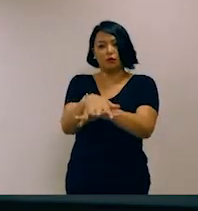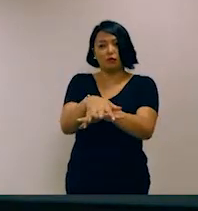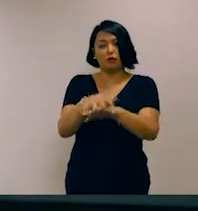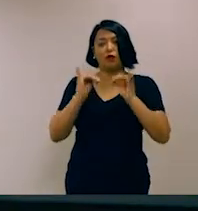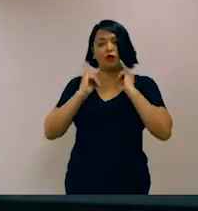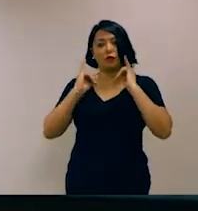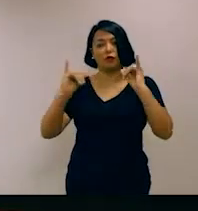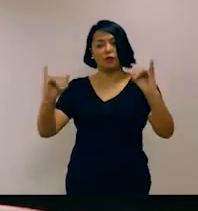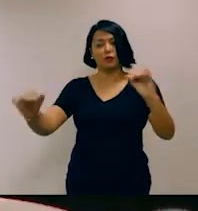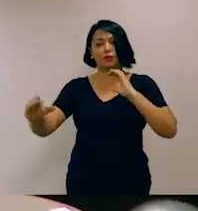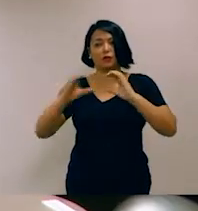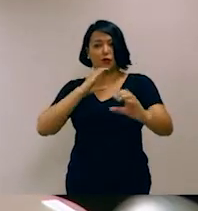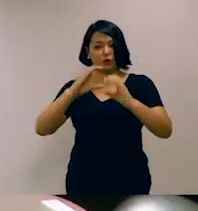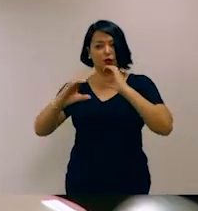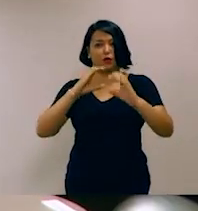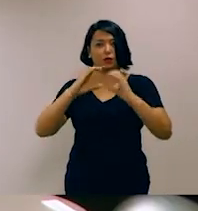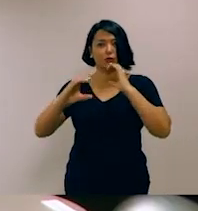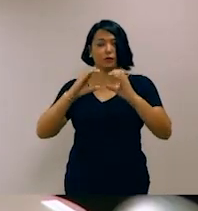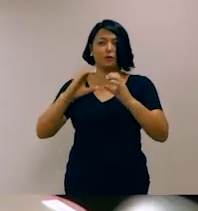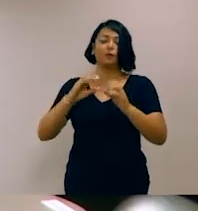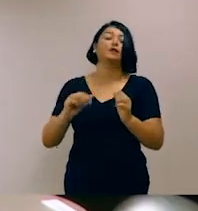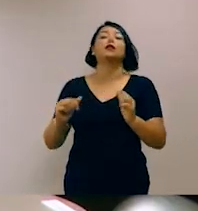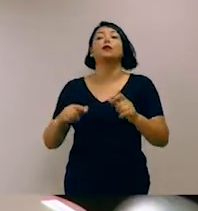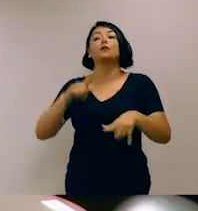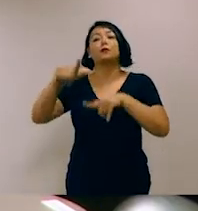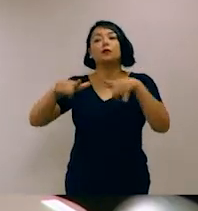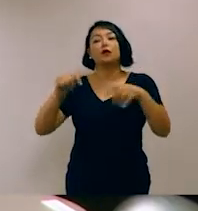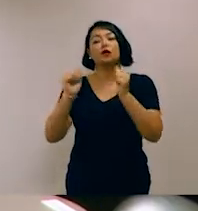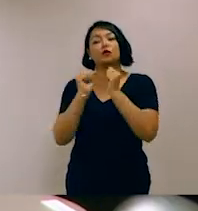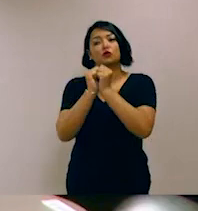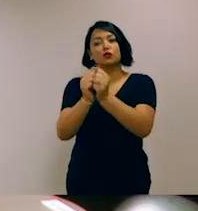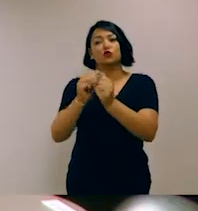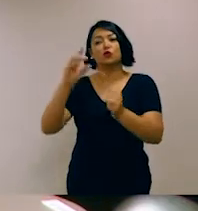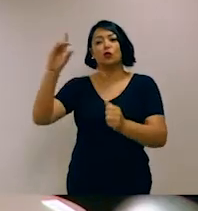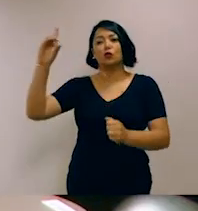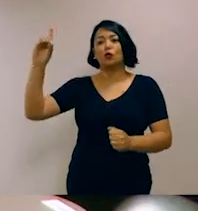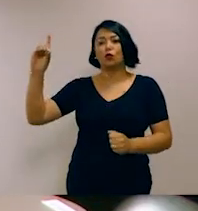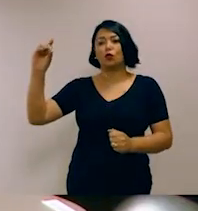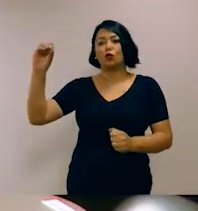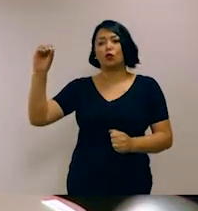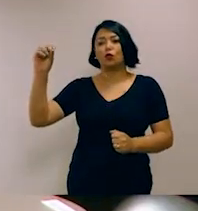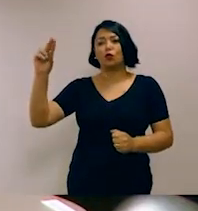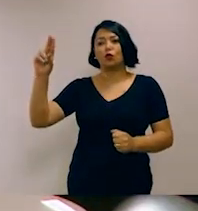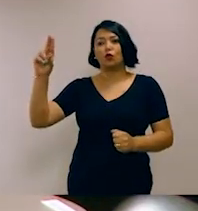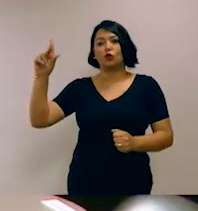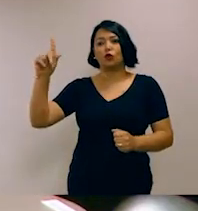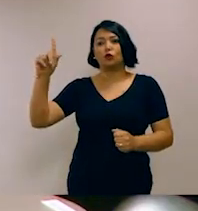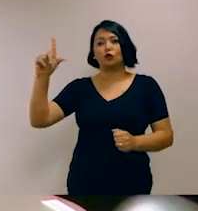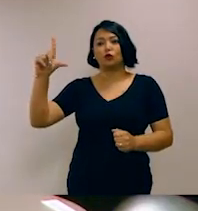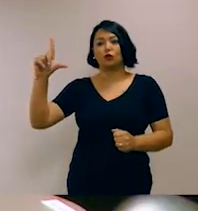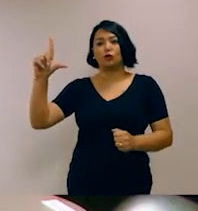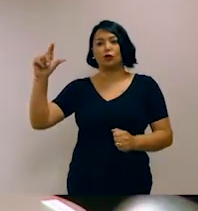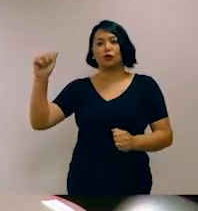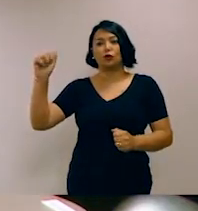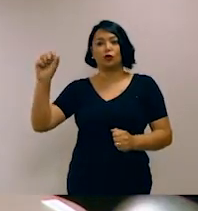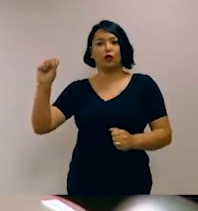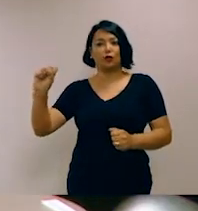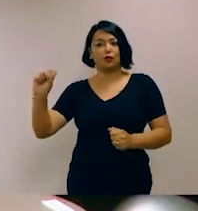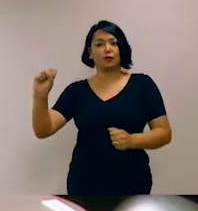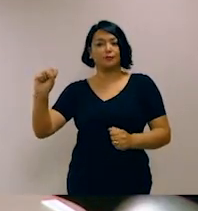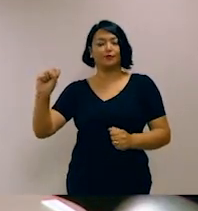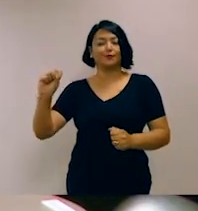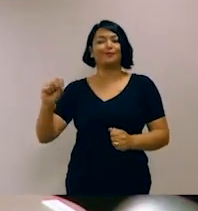to communication, information. And so here is our contact. If you are interested